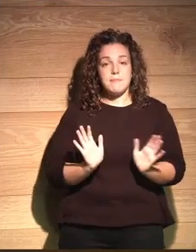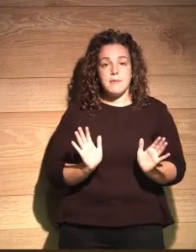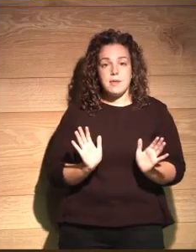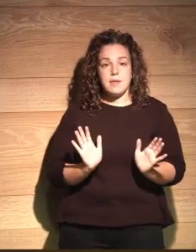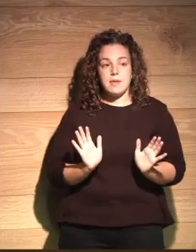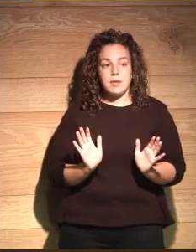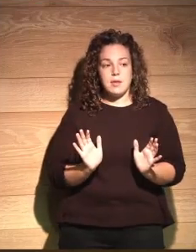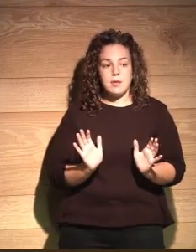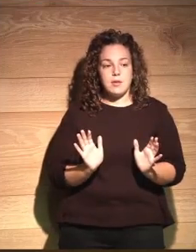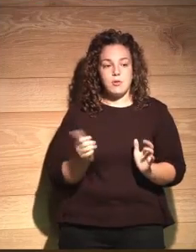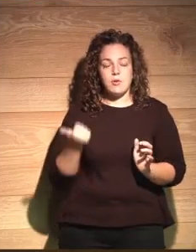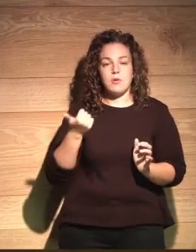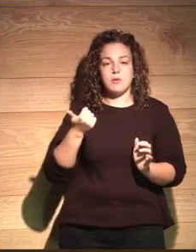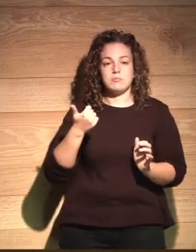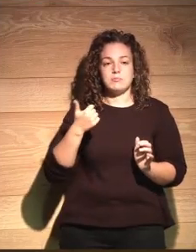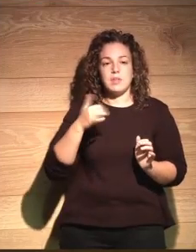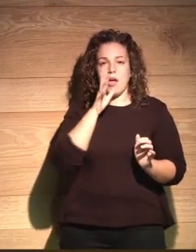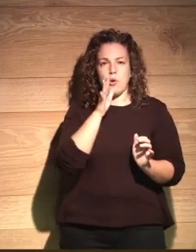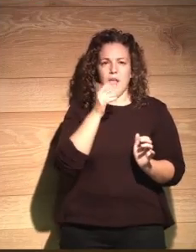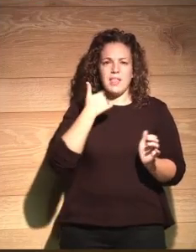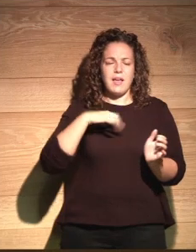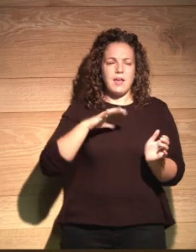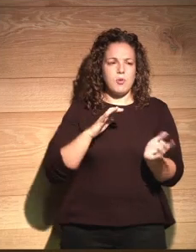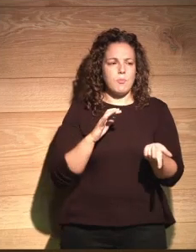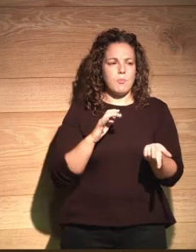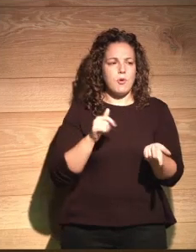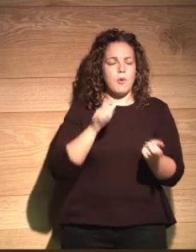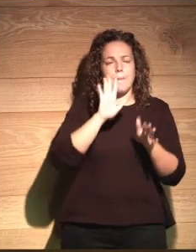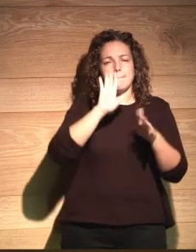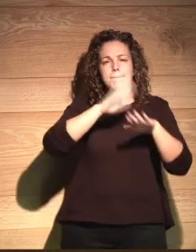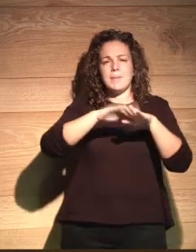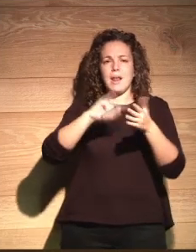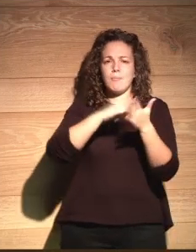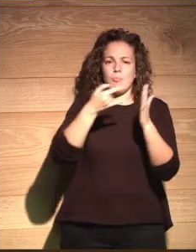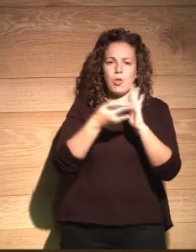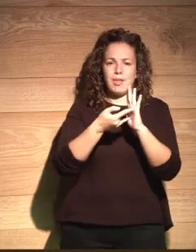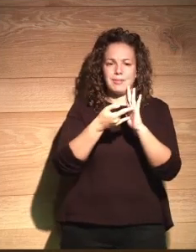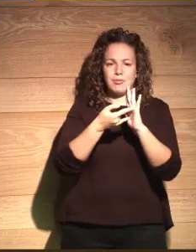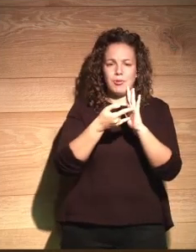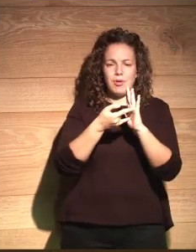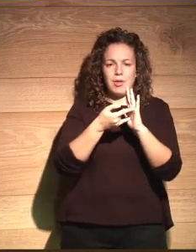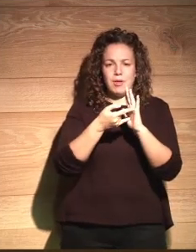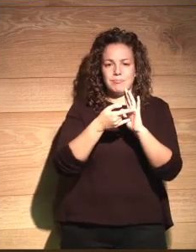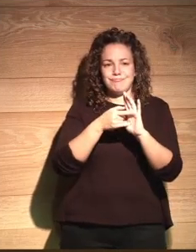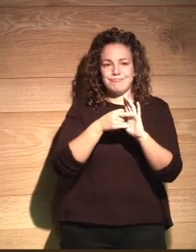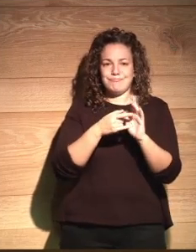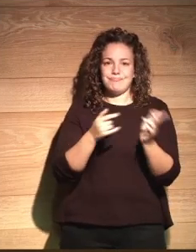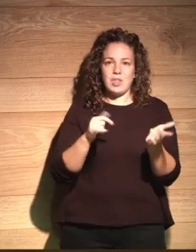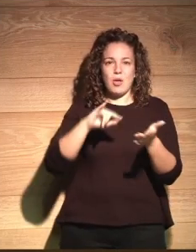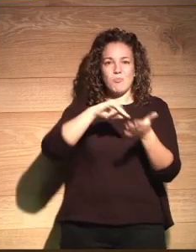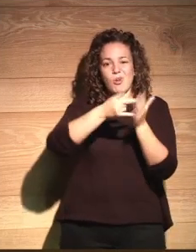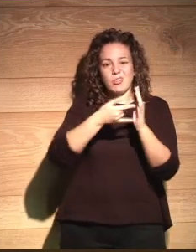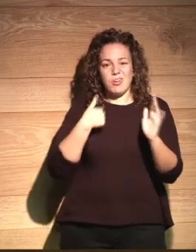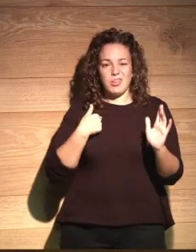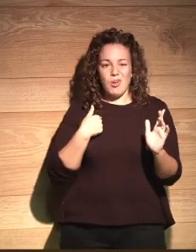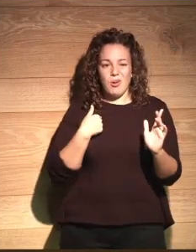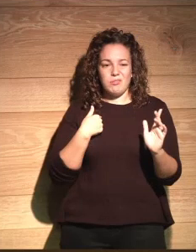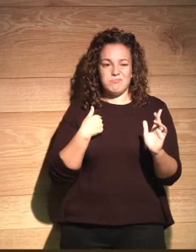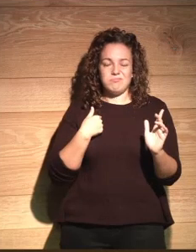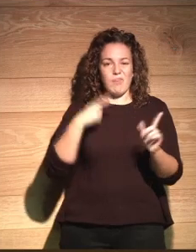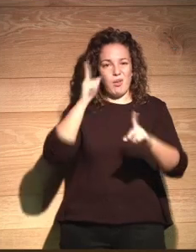good people, but this has become also a utility function for a project that I do not